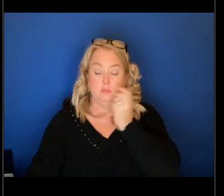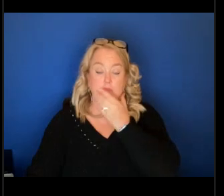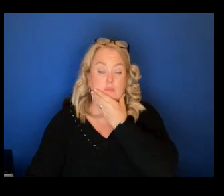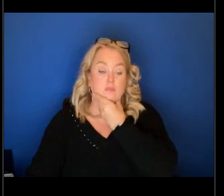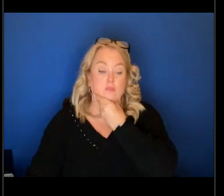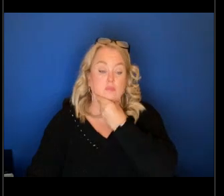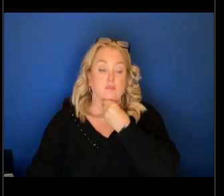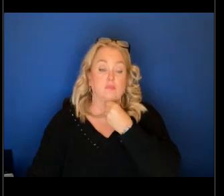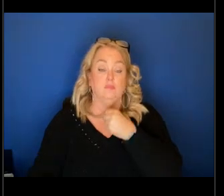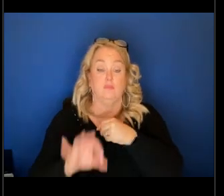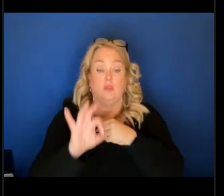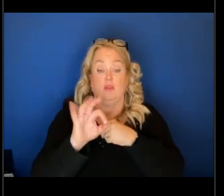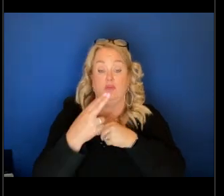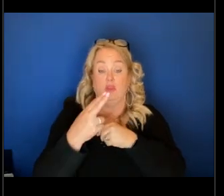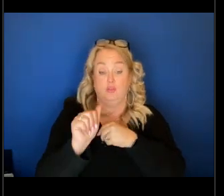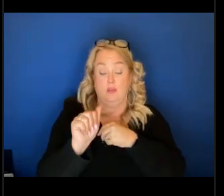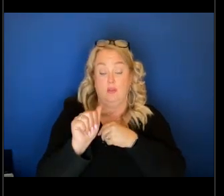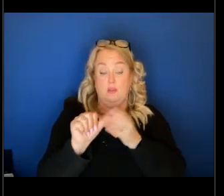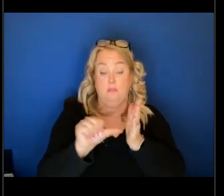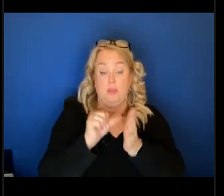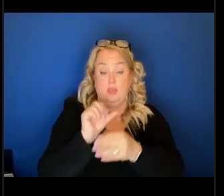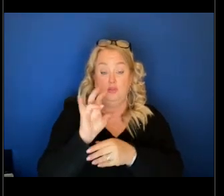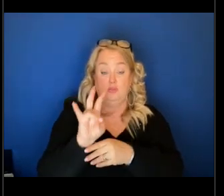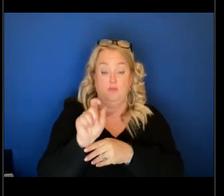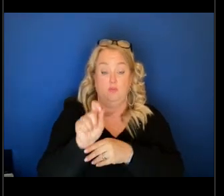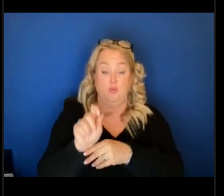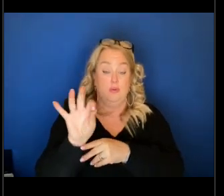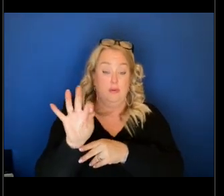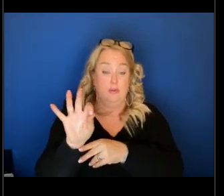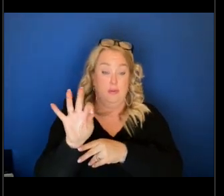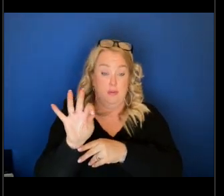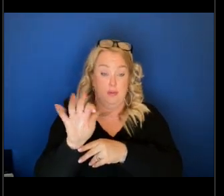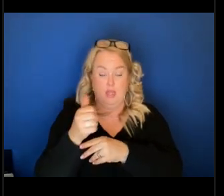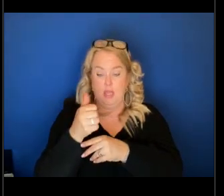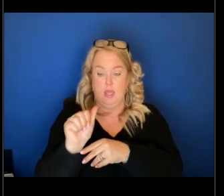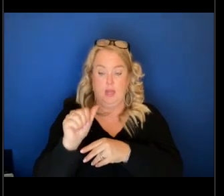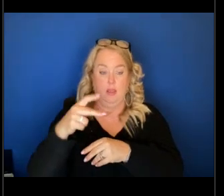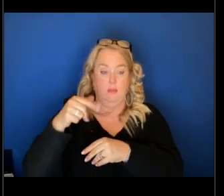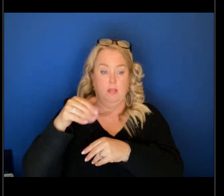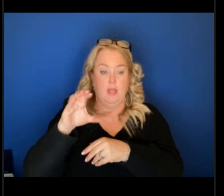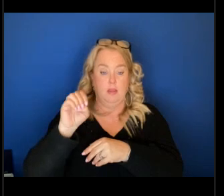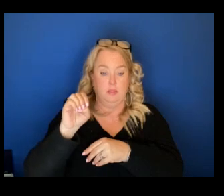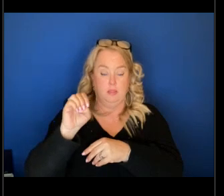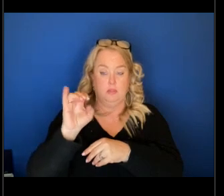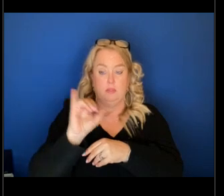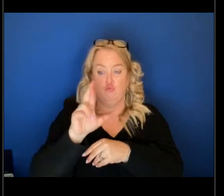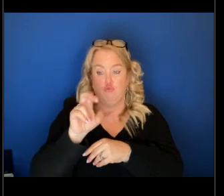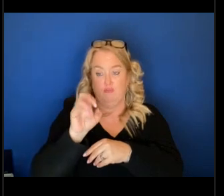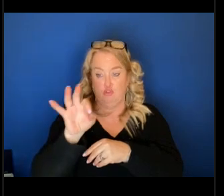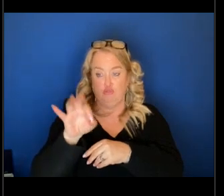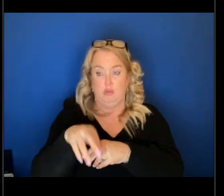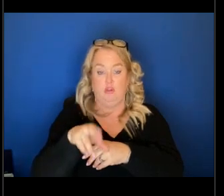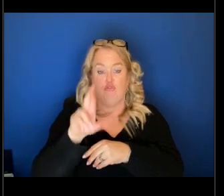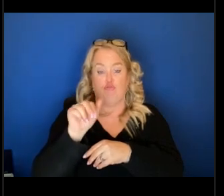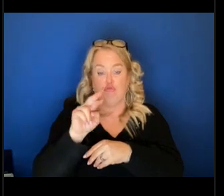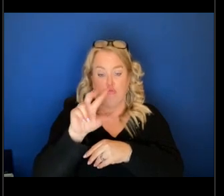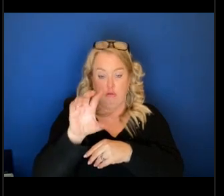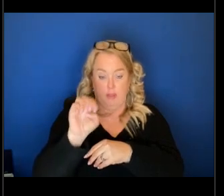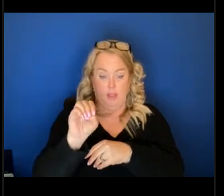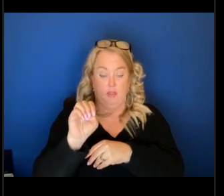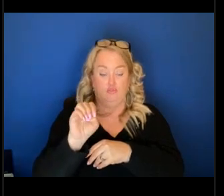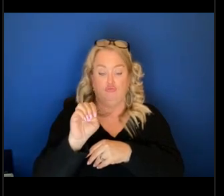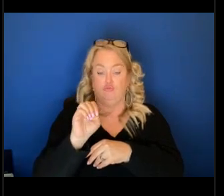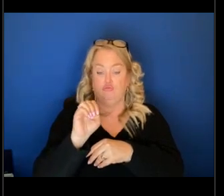per the FHA DM page 7.9, any appliances such as refrigerators and ranges, excluding the